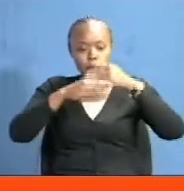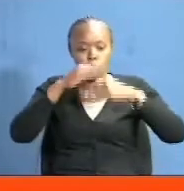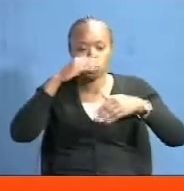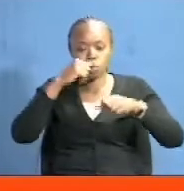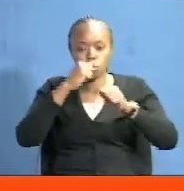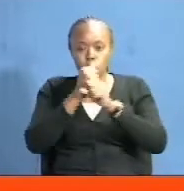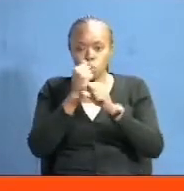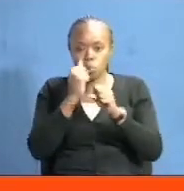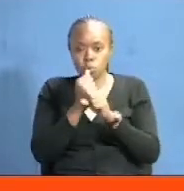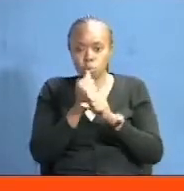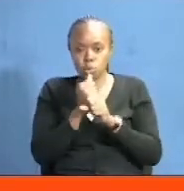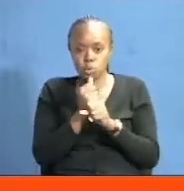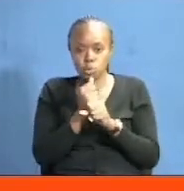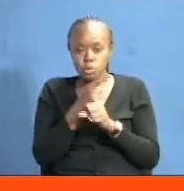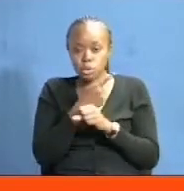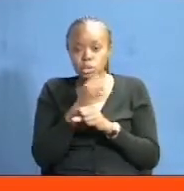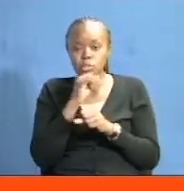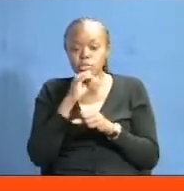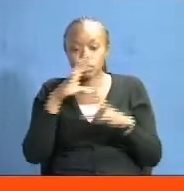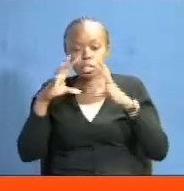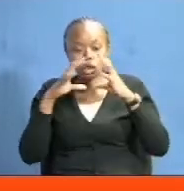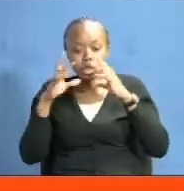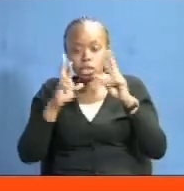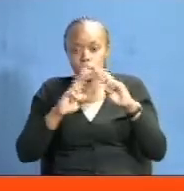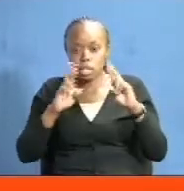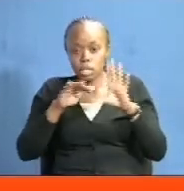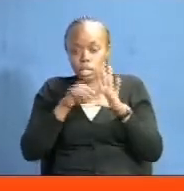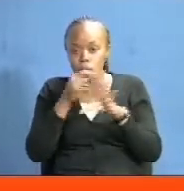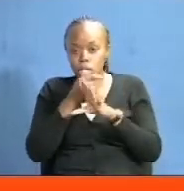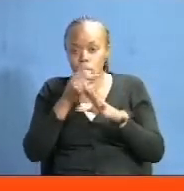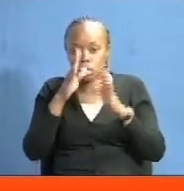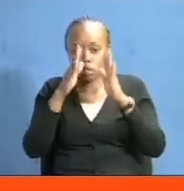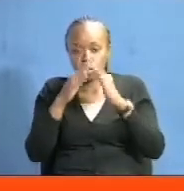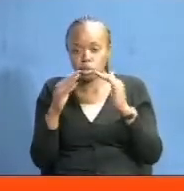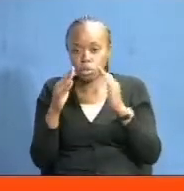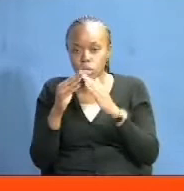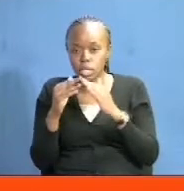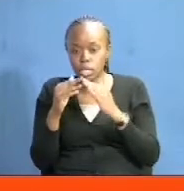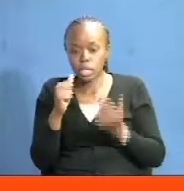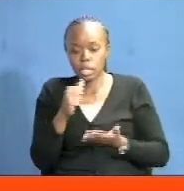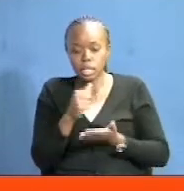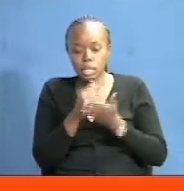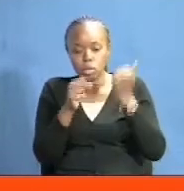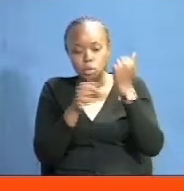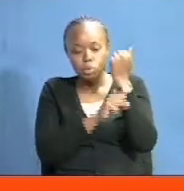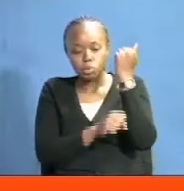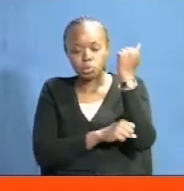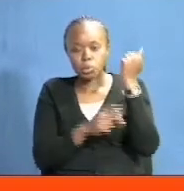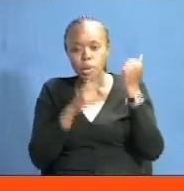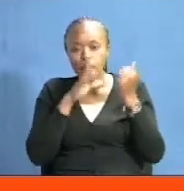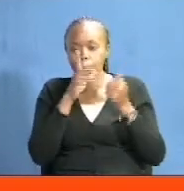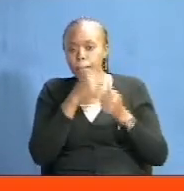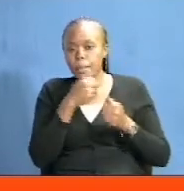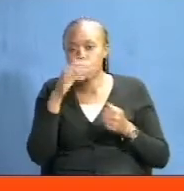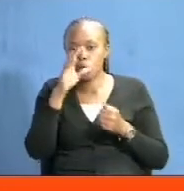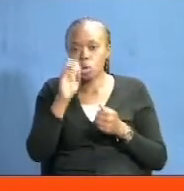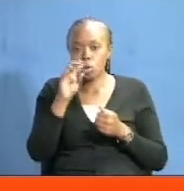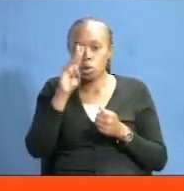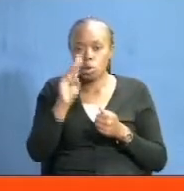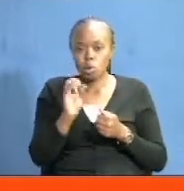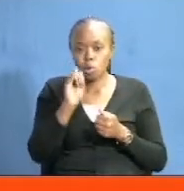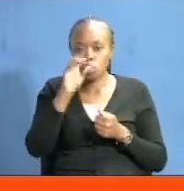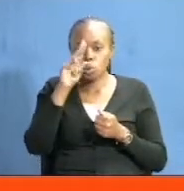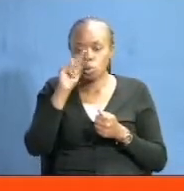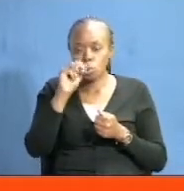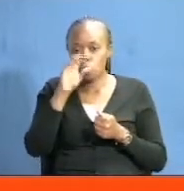Act. There is a conversation already in the House, sponsored by Honorable Babo Wino. If we reverse